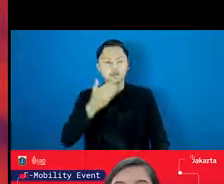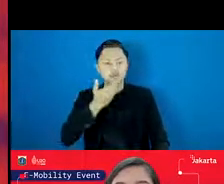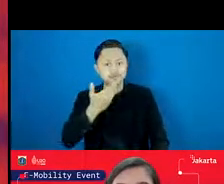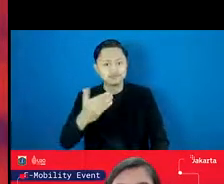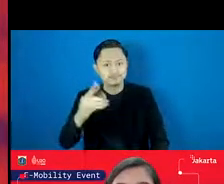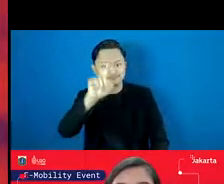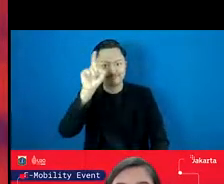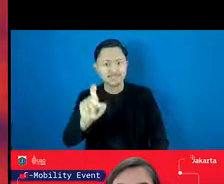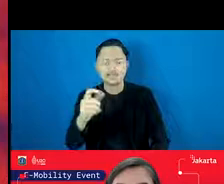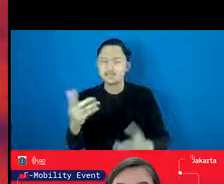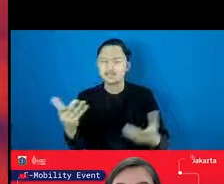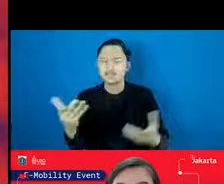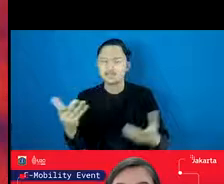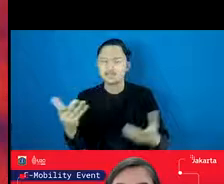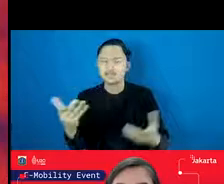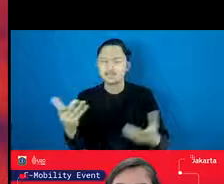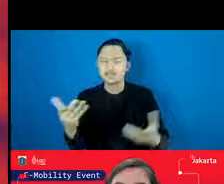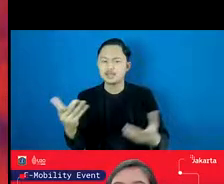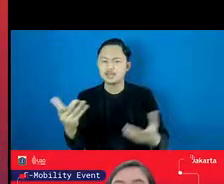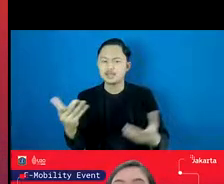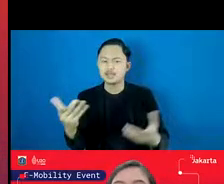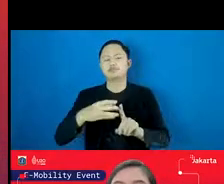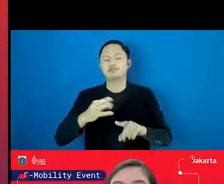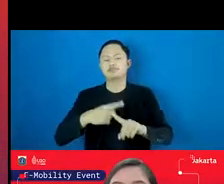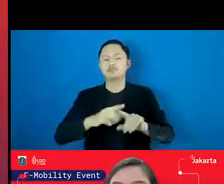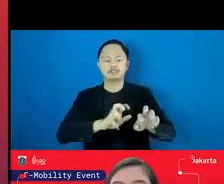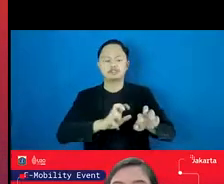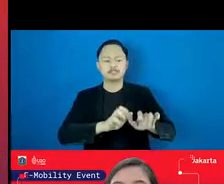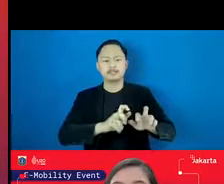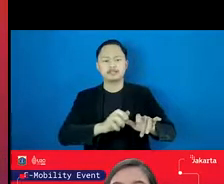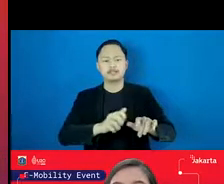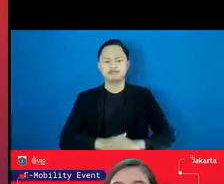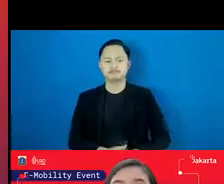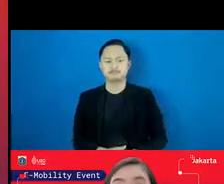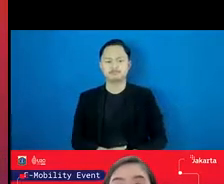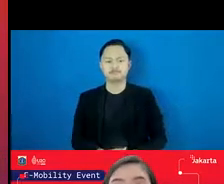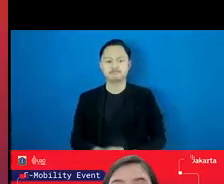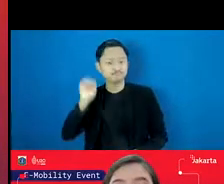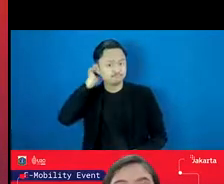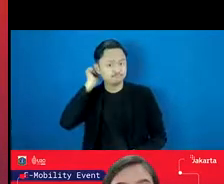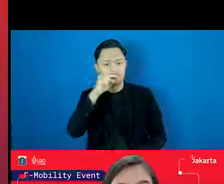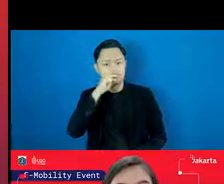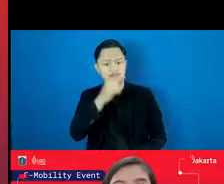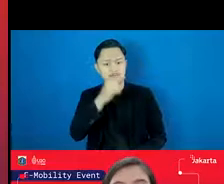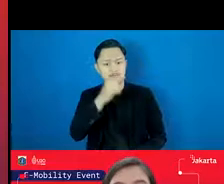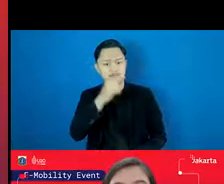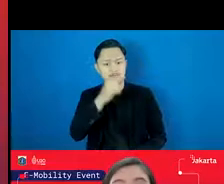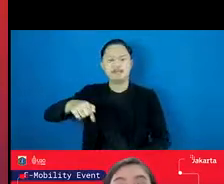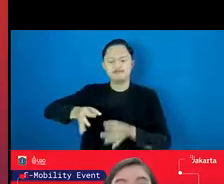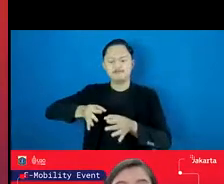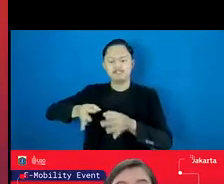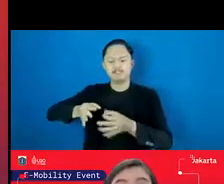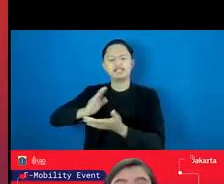in the chat box available. And ladies and gentlemen, we also have an interpretation feature